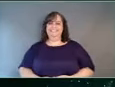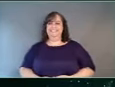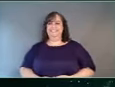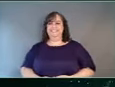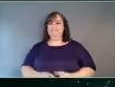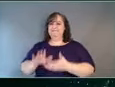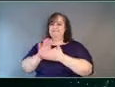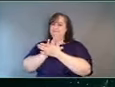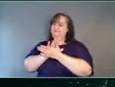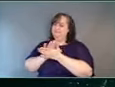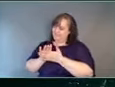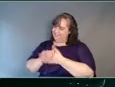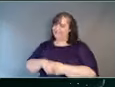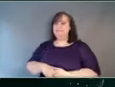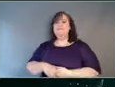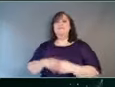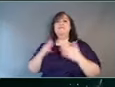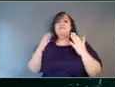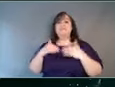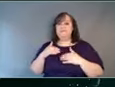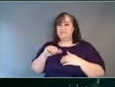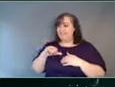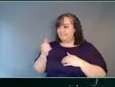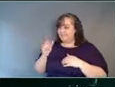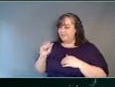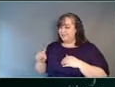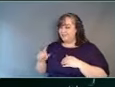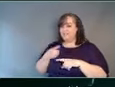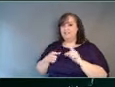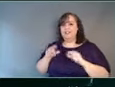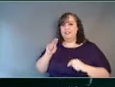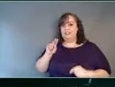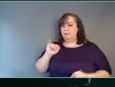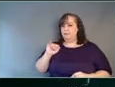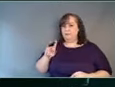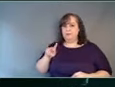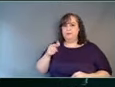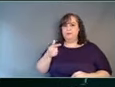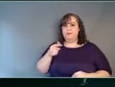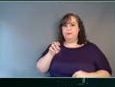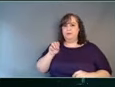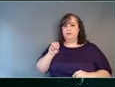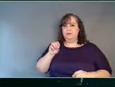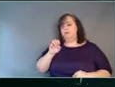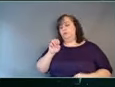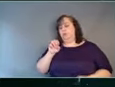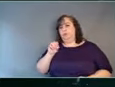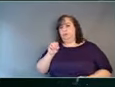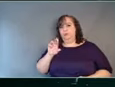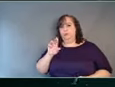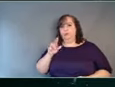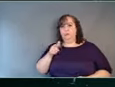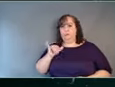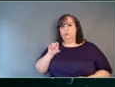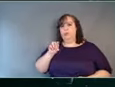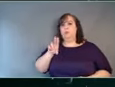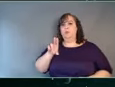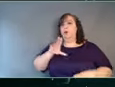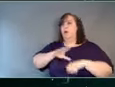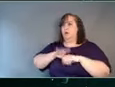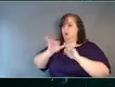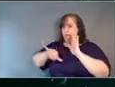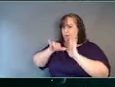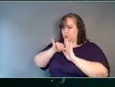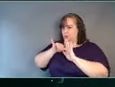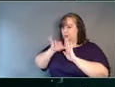Nice. So I have a question from Nick Grugu on YouTube, and they ask, NASA